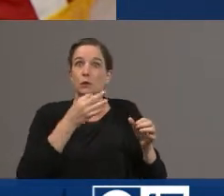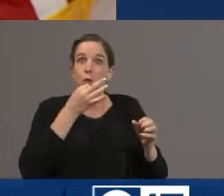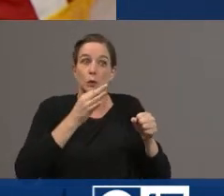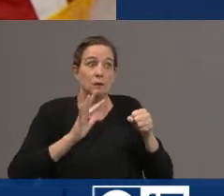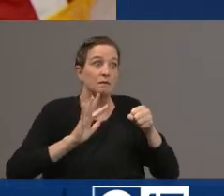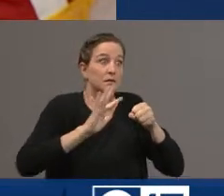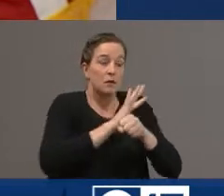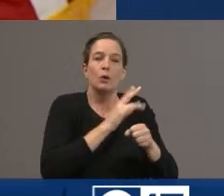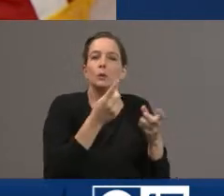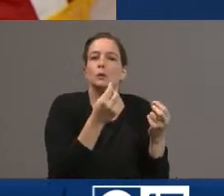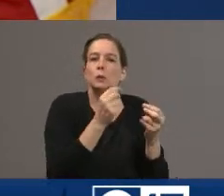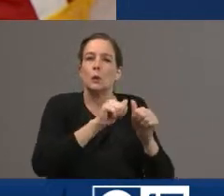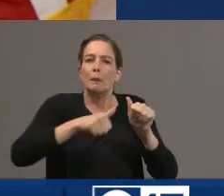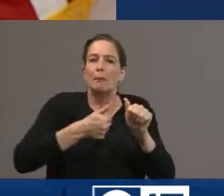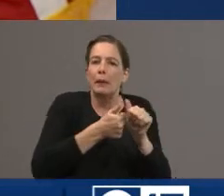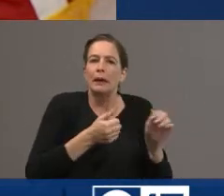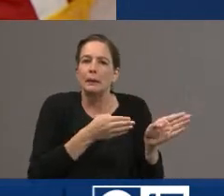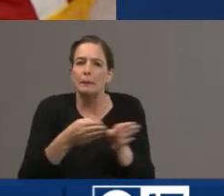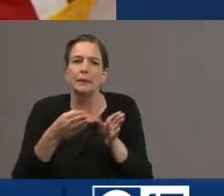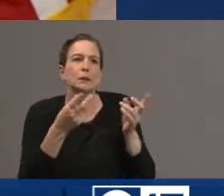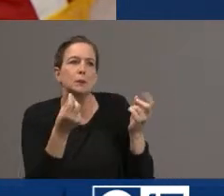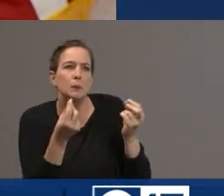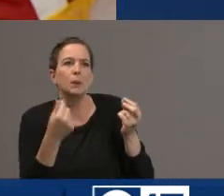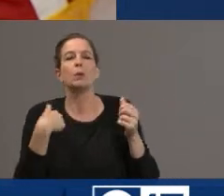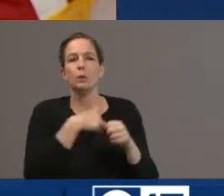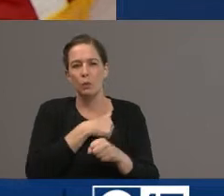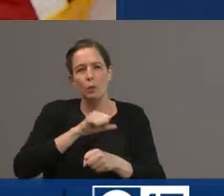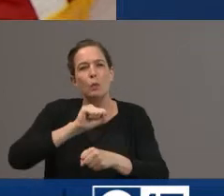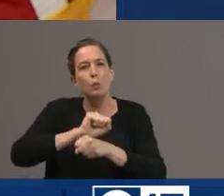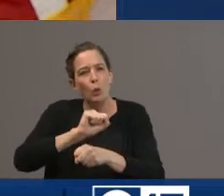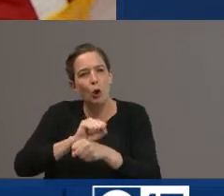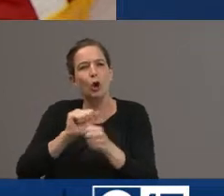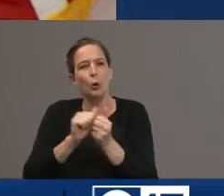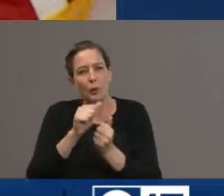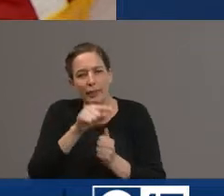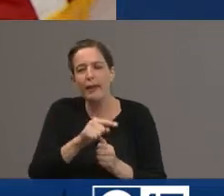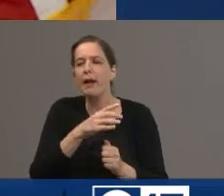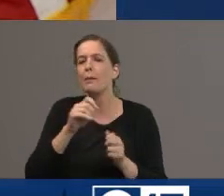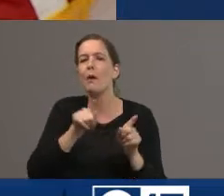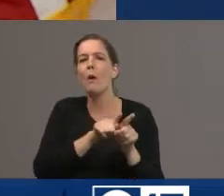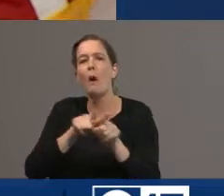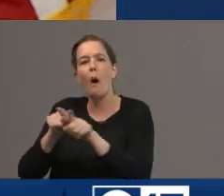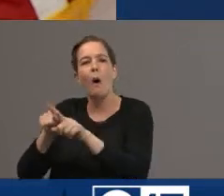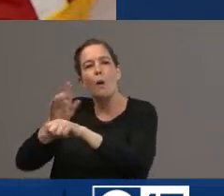are putting in resource requests and calling up volunteers through our public health